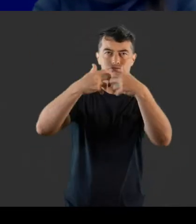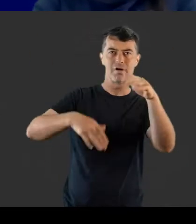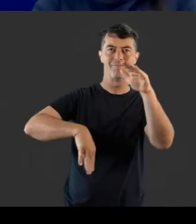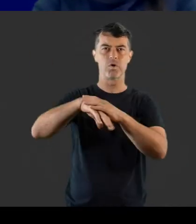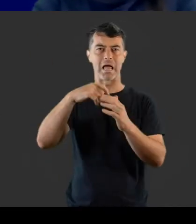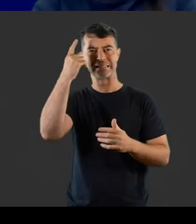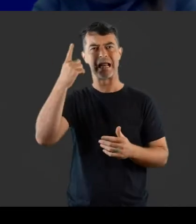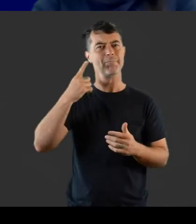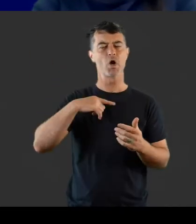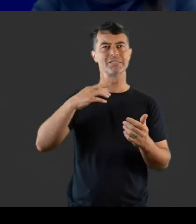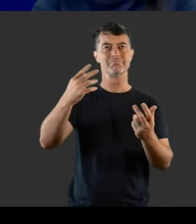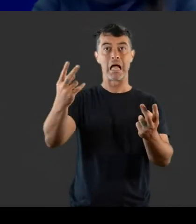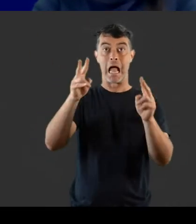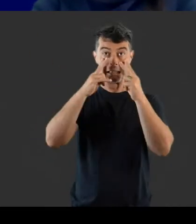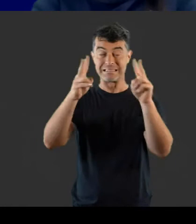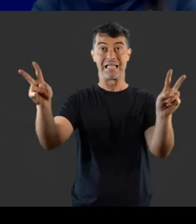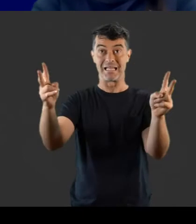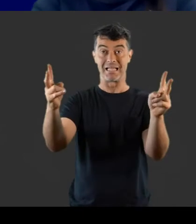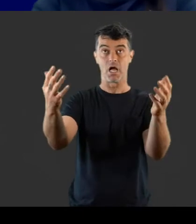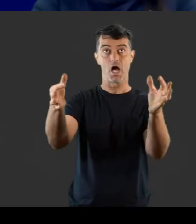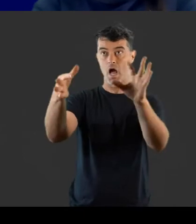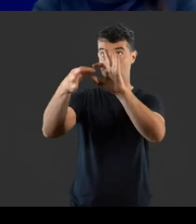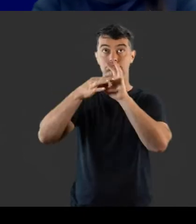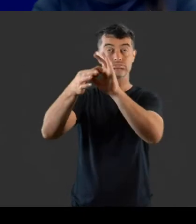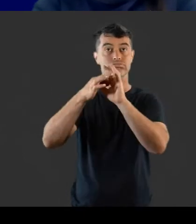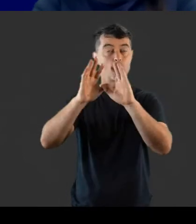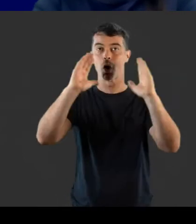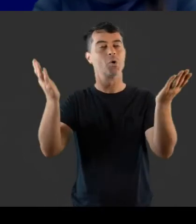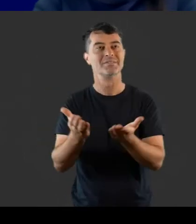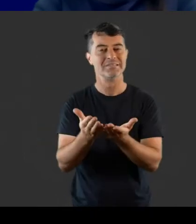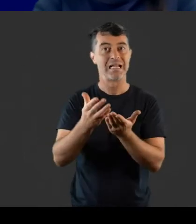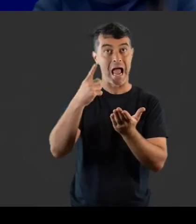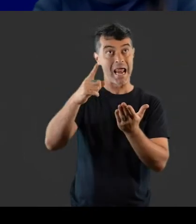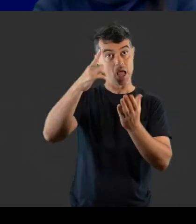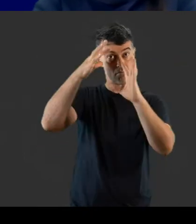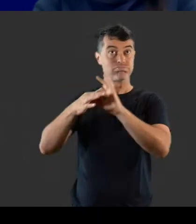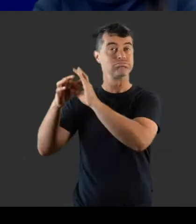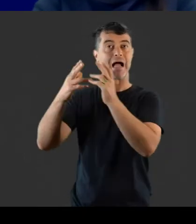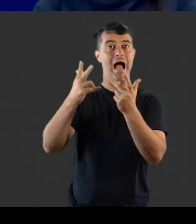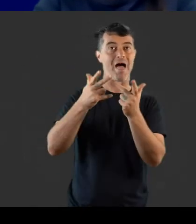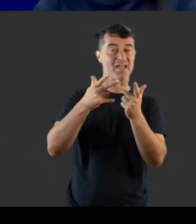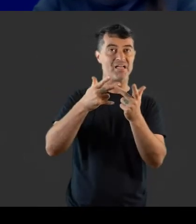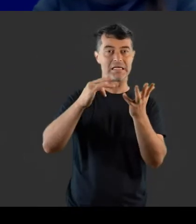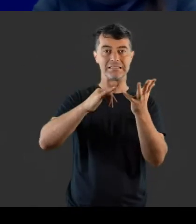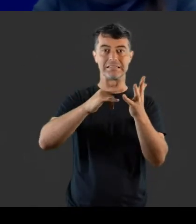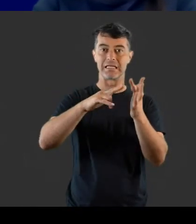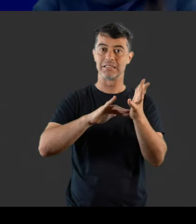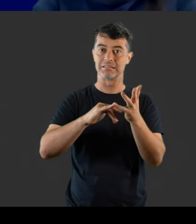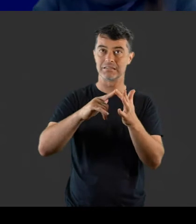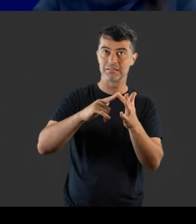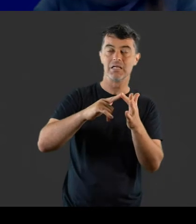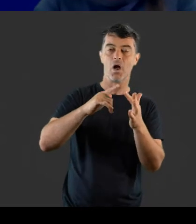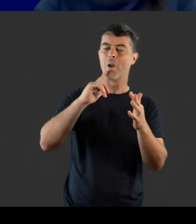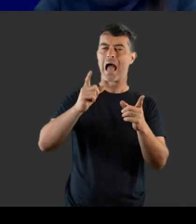to sensory deprivation. The child may have difficulty integrating their other senses and making sense of the world around